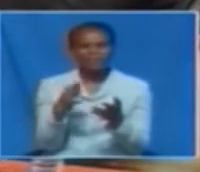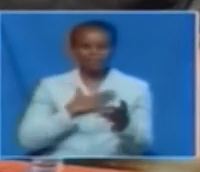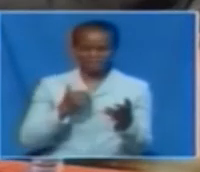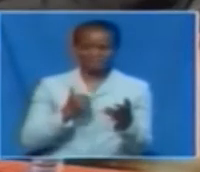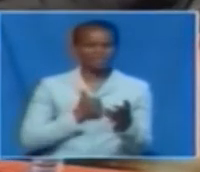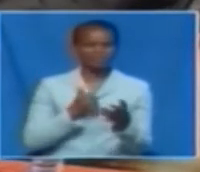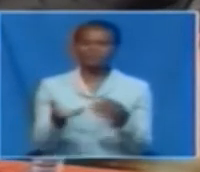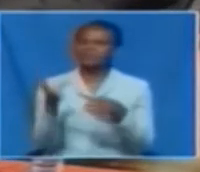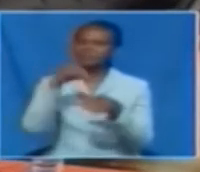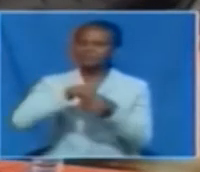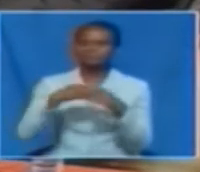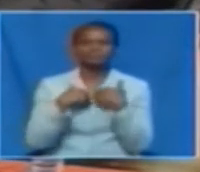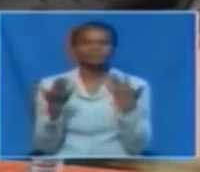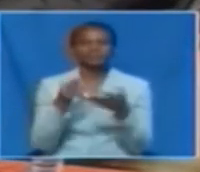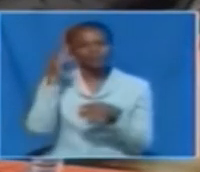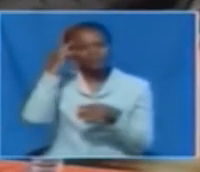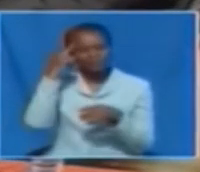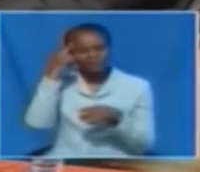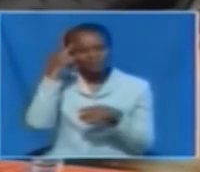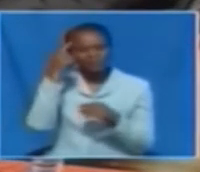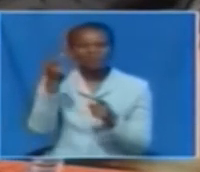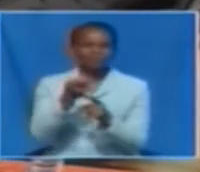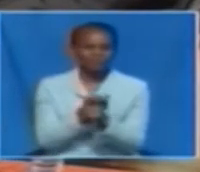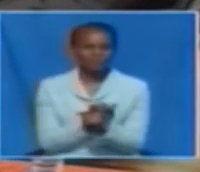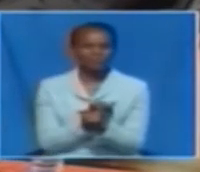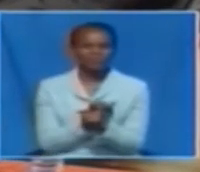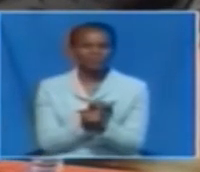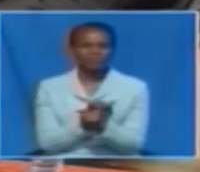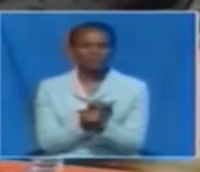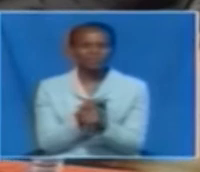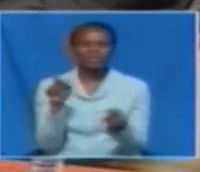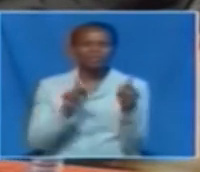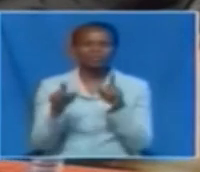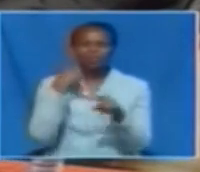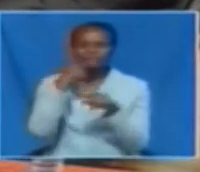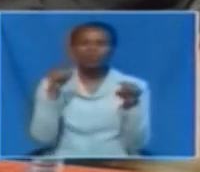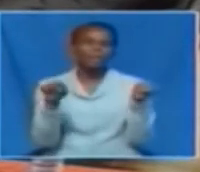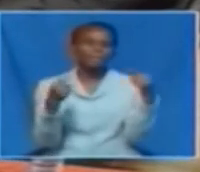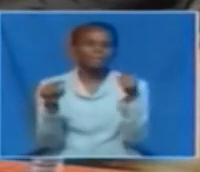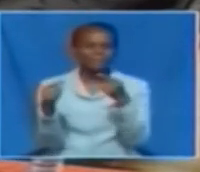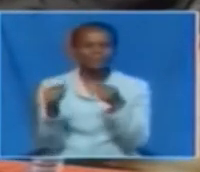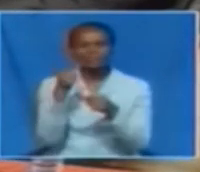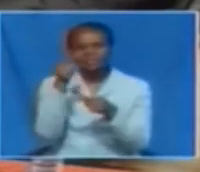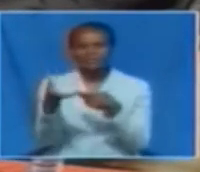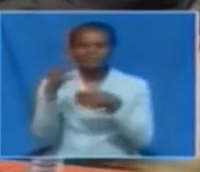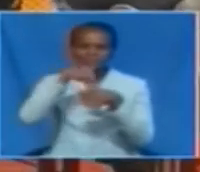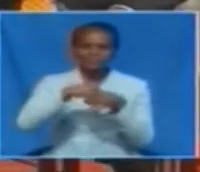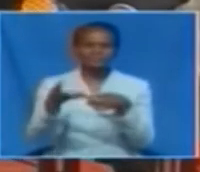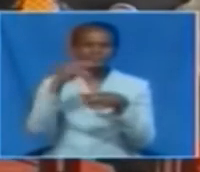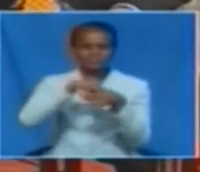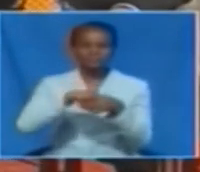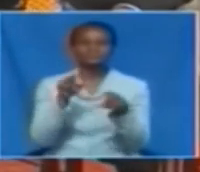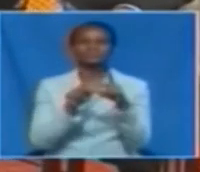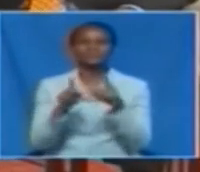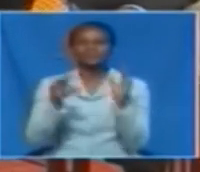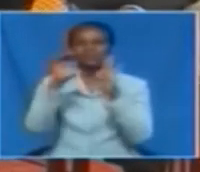incorporate. These are thoughts coming from opponents of the party, telling that we have incorporated. The constitution